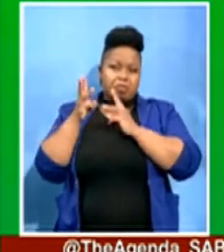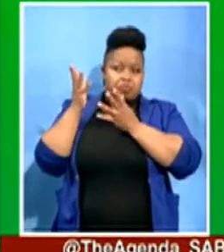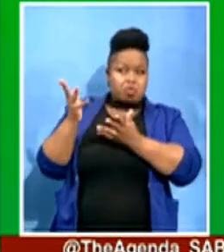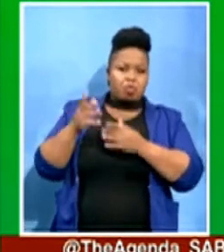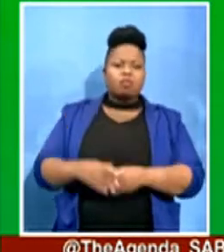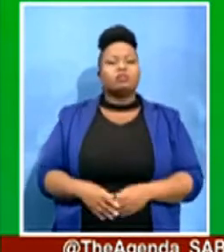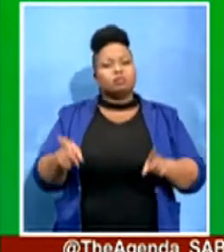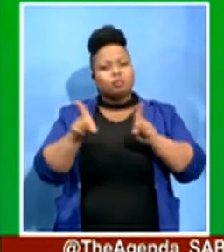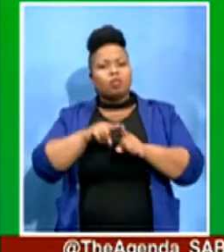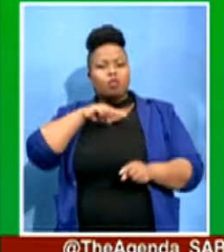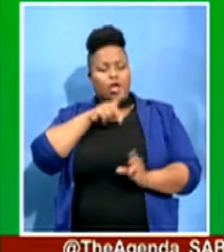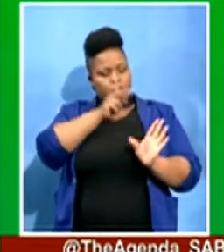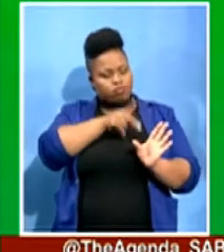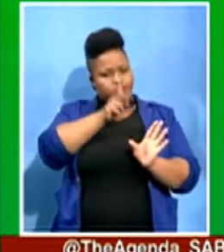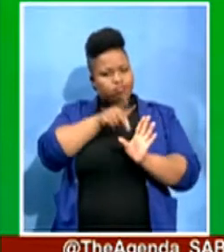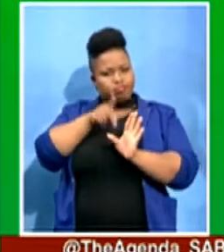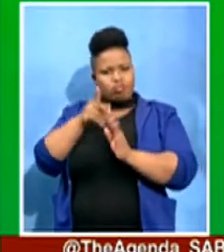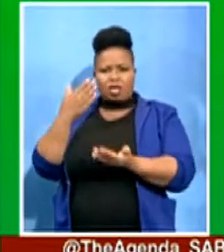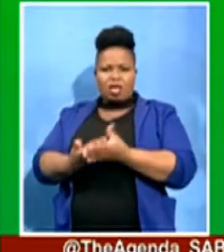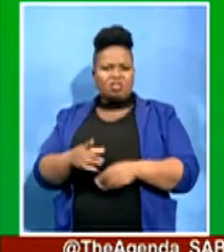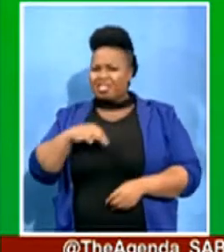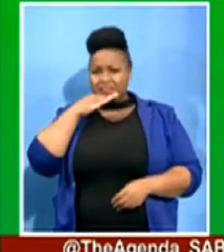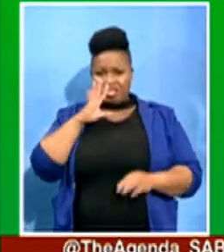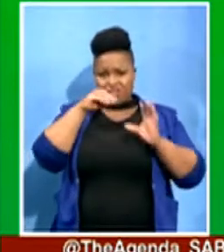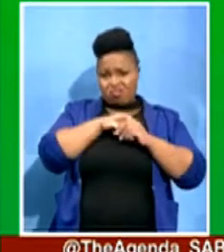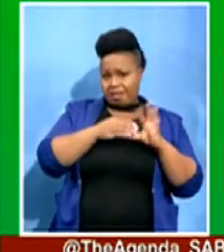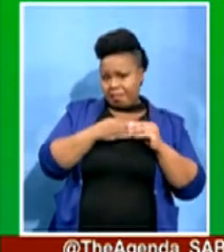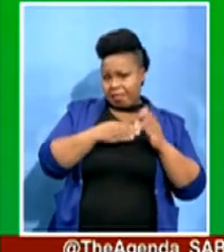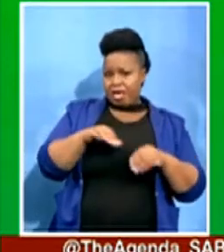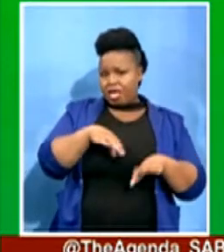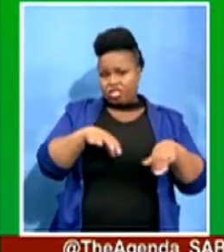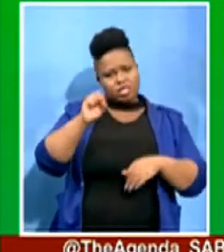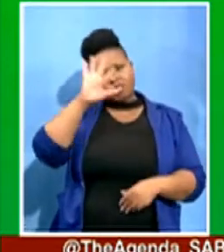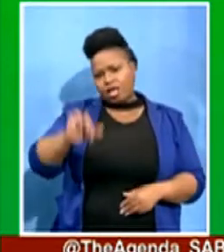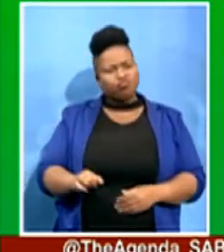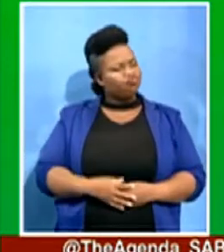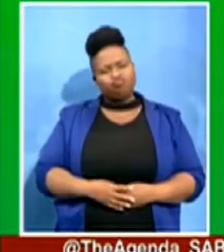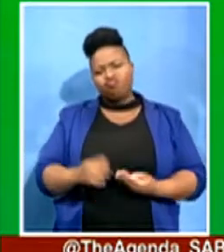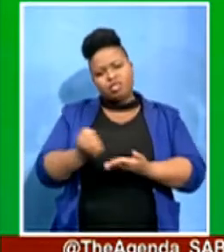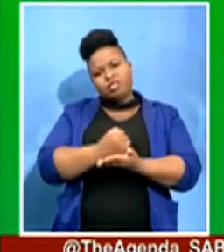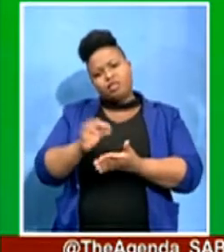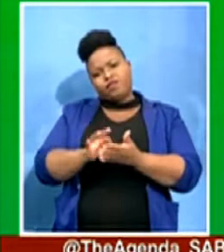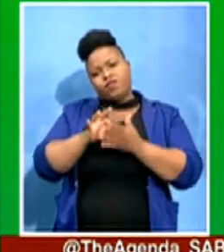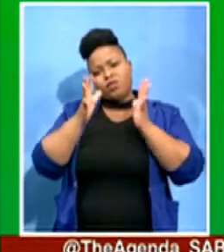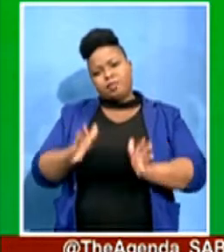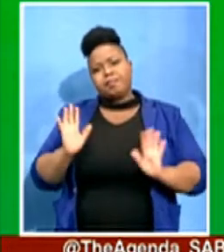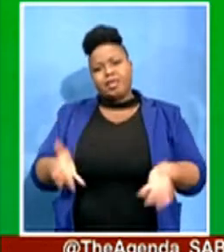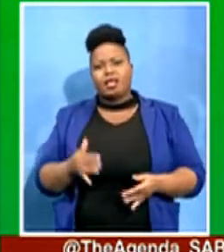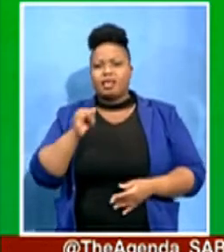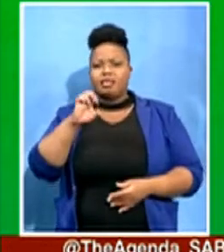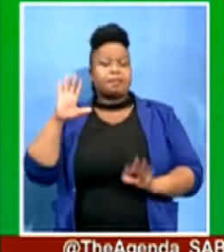don't have to be a member of Action SA. You just have to be a registered voter with the IEC. Very important. As we